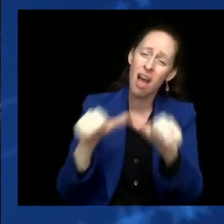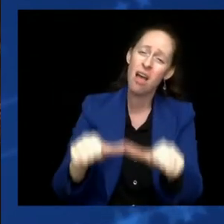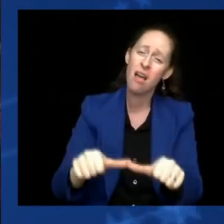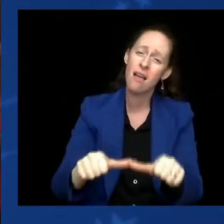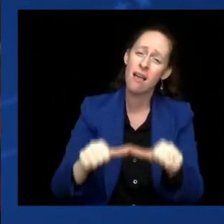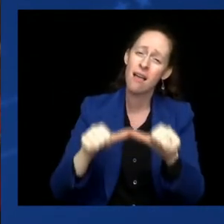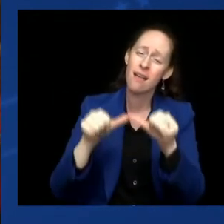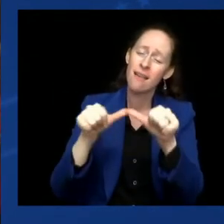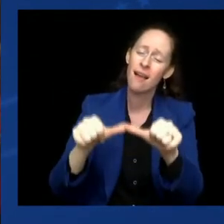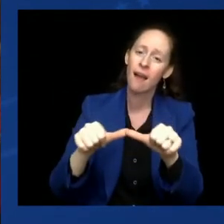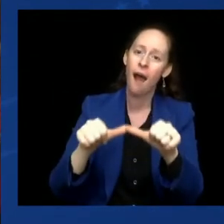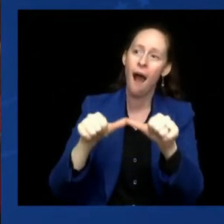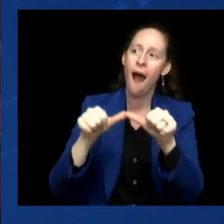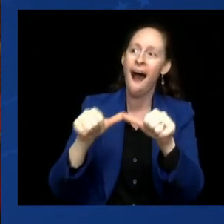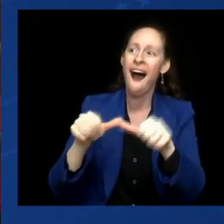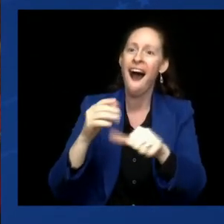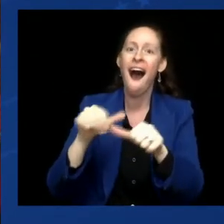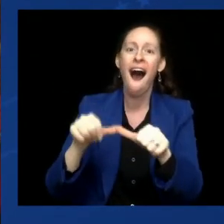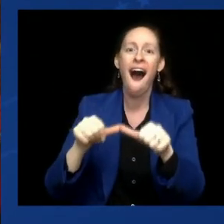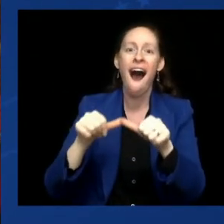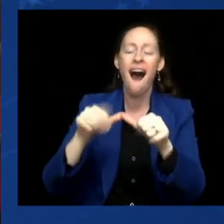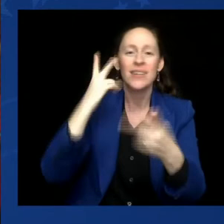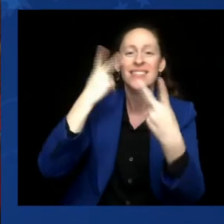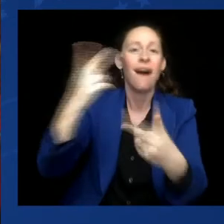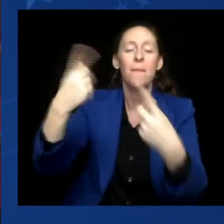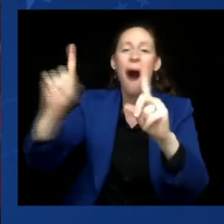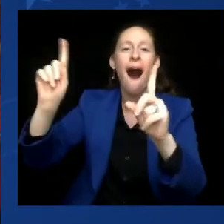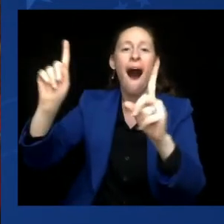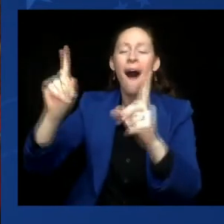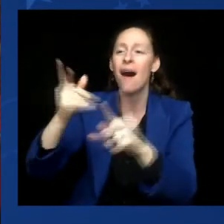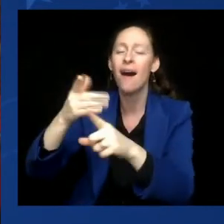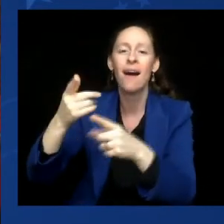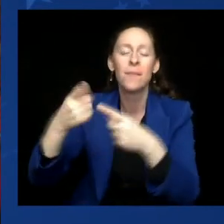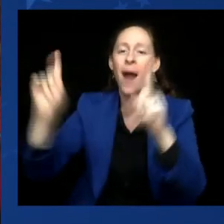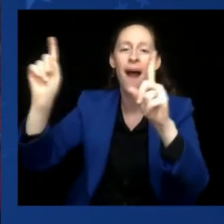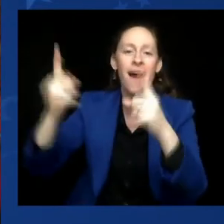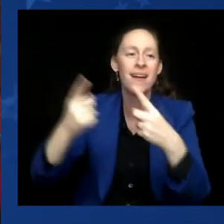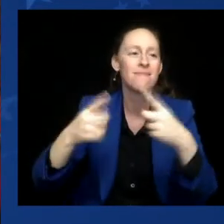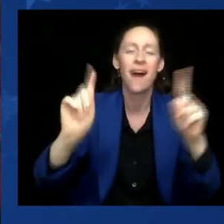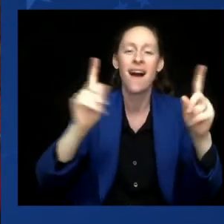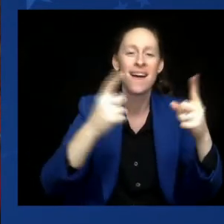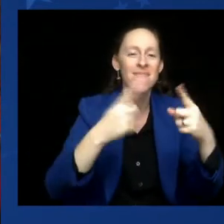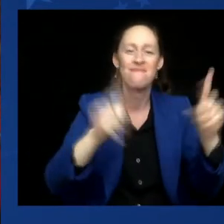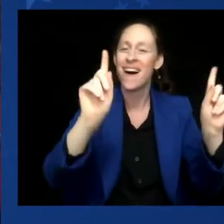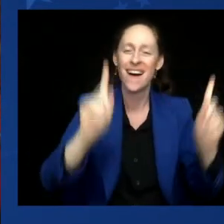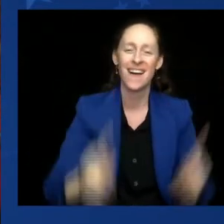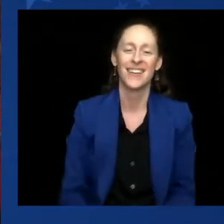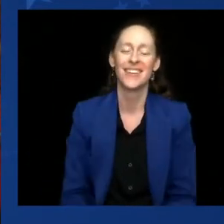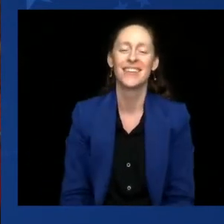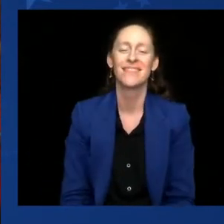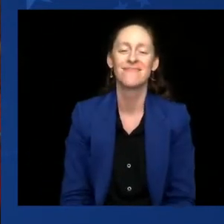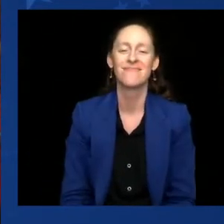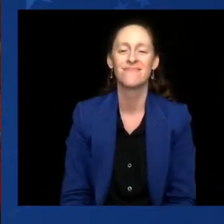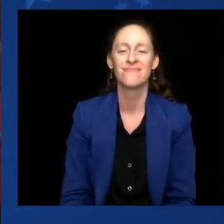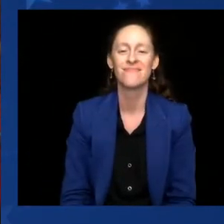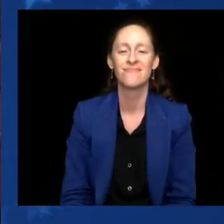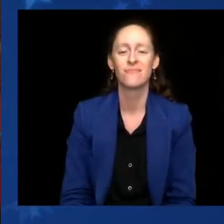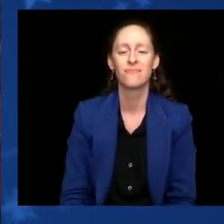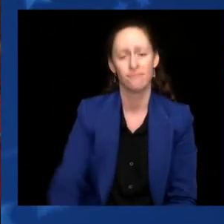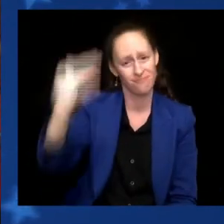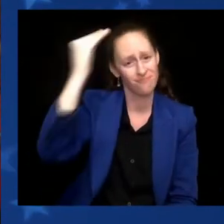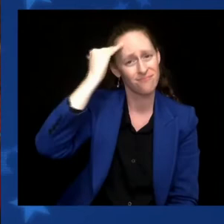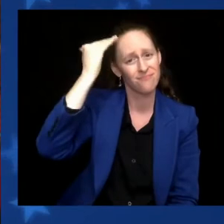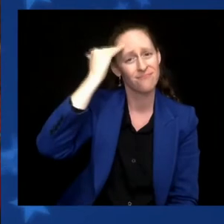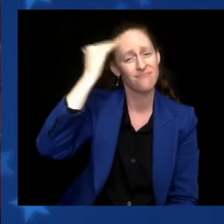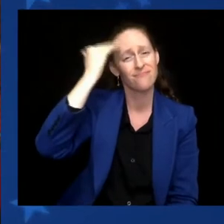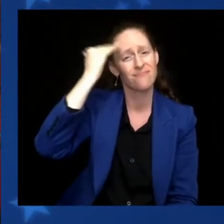Look, I know the last year, few years have been tough, but today, COVID no longer controls our